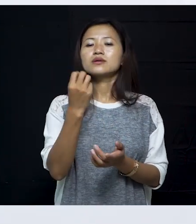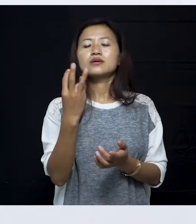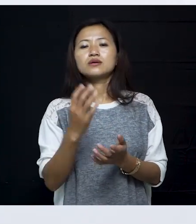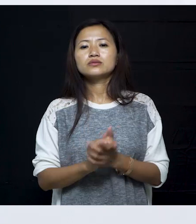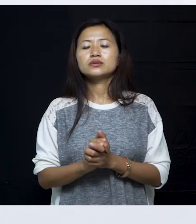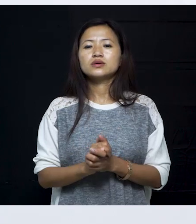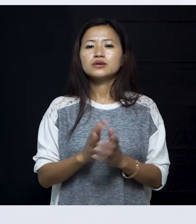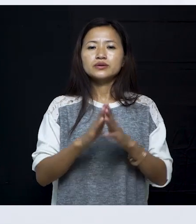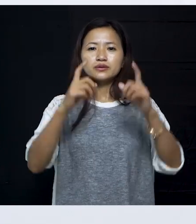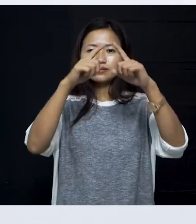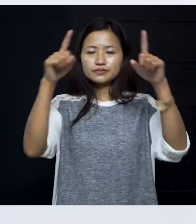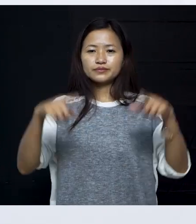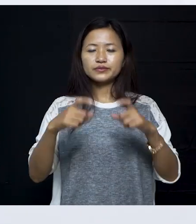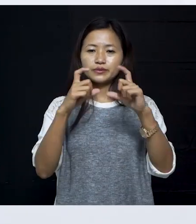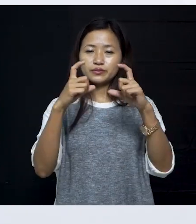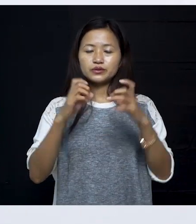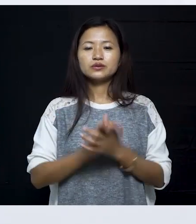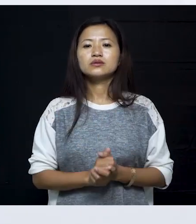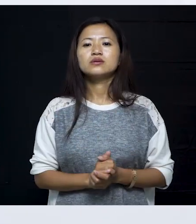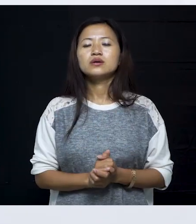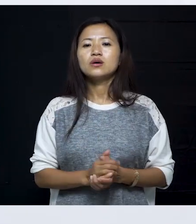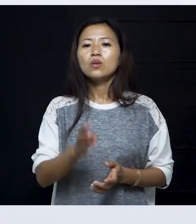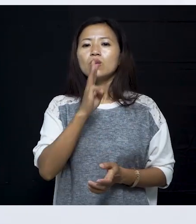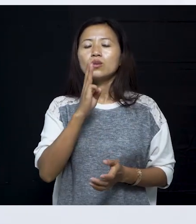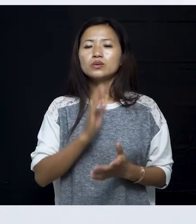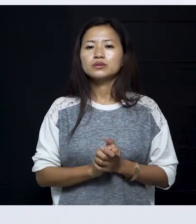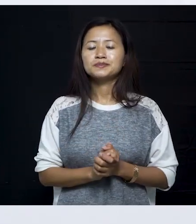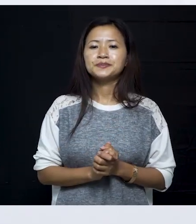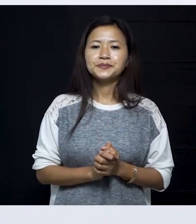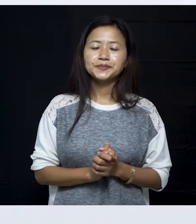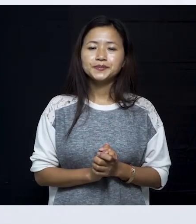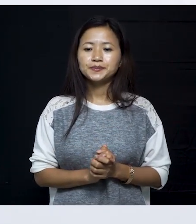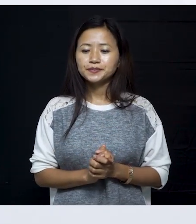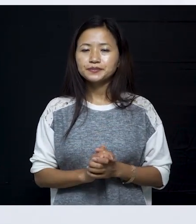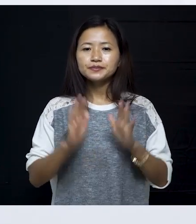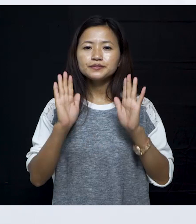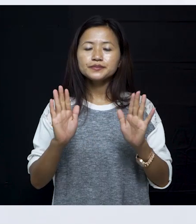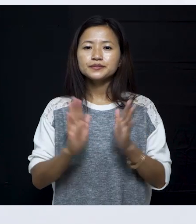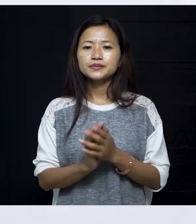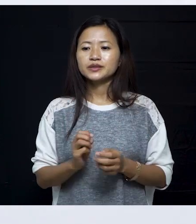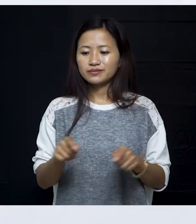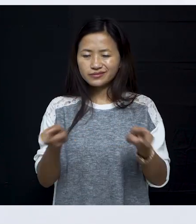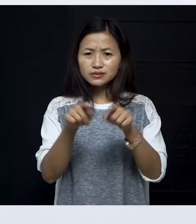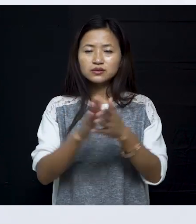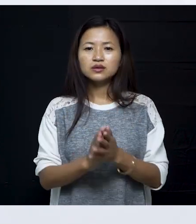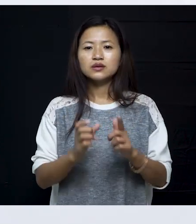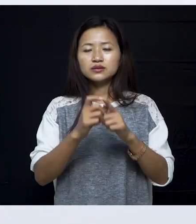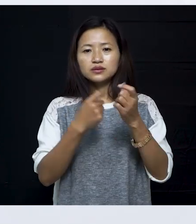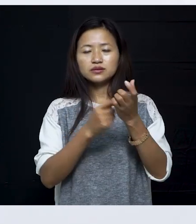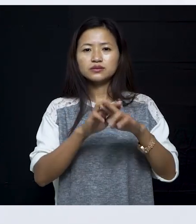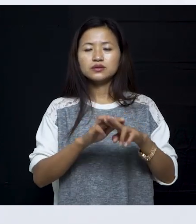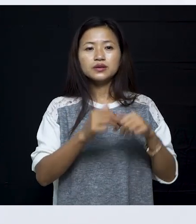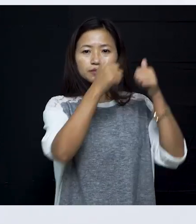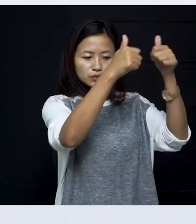tap picture there. So it is very relevant to the topic, water. And now that's what we have here. So likewise, you should be drafting your